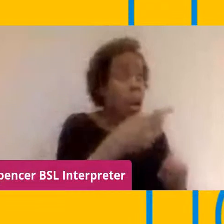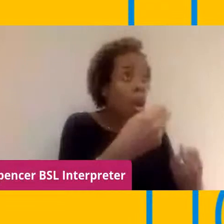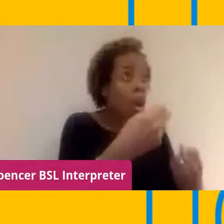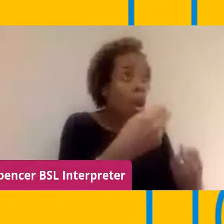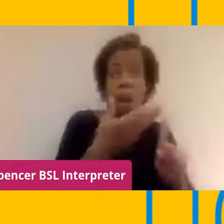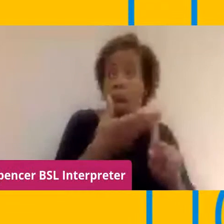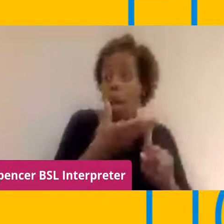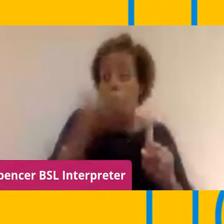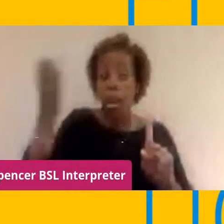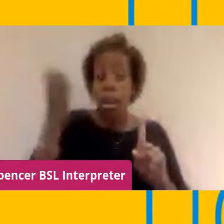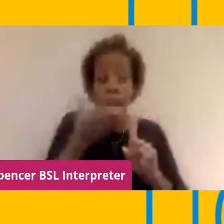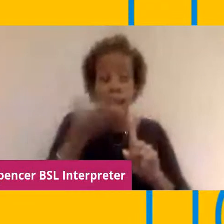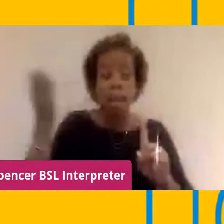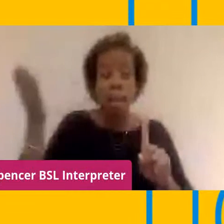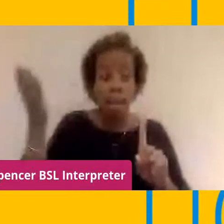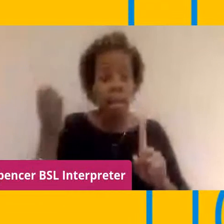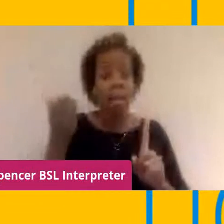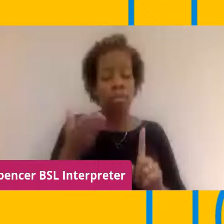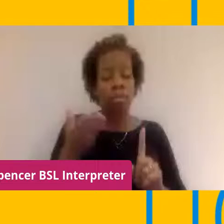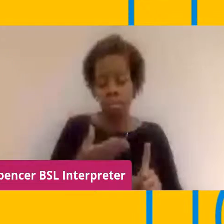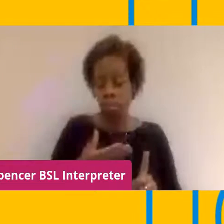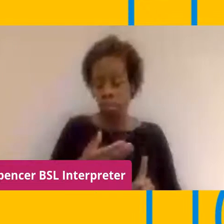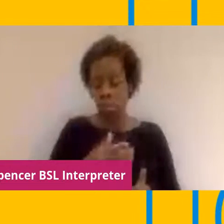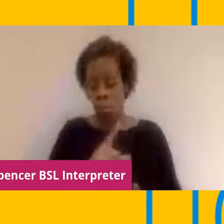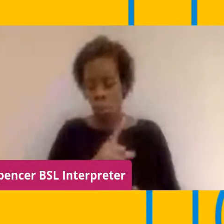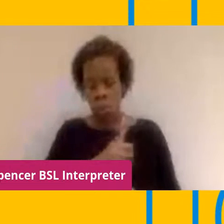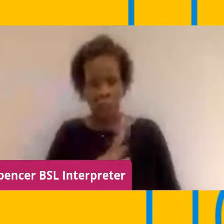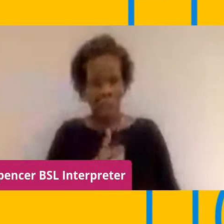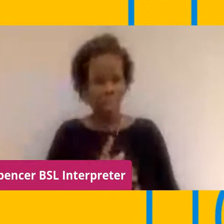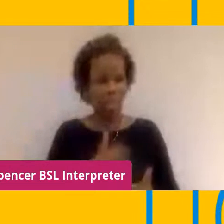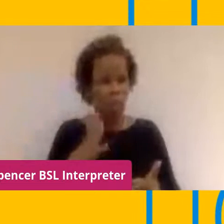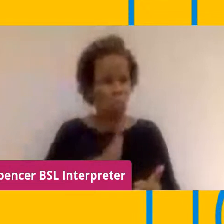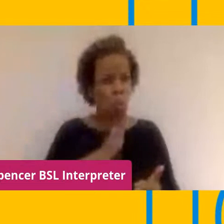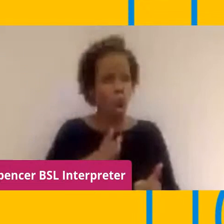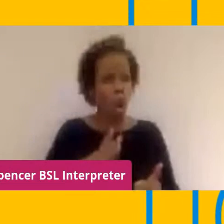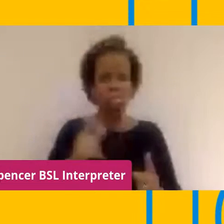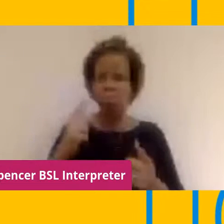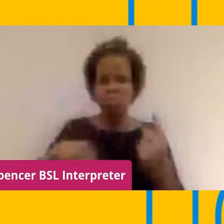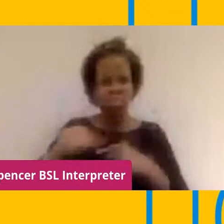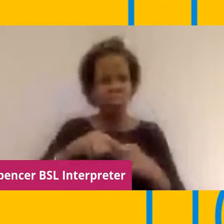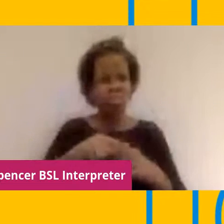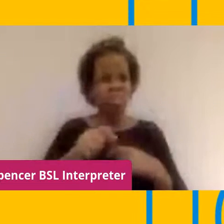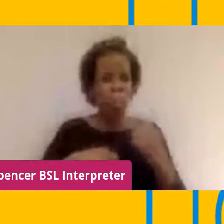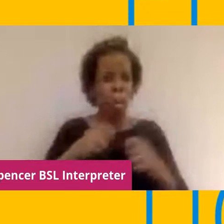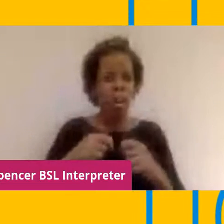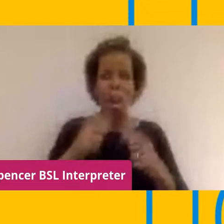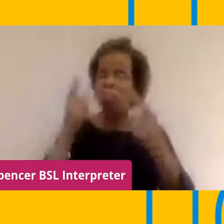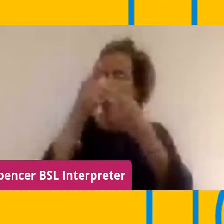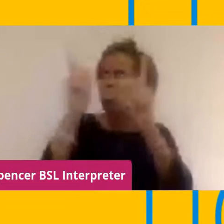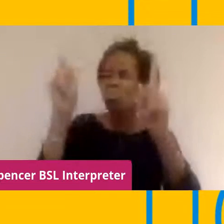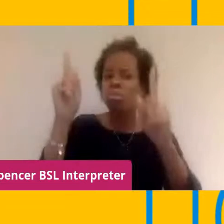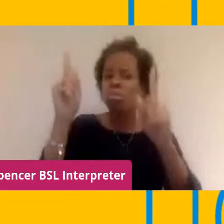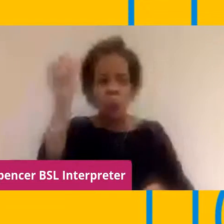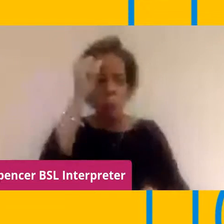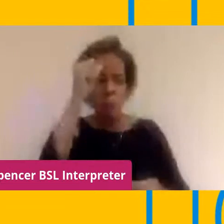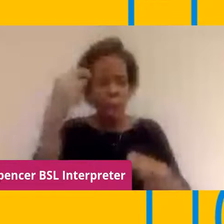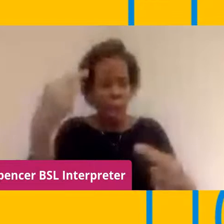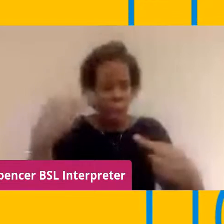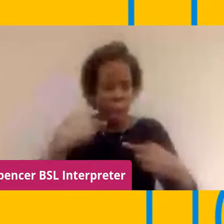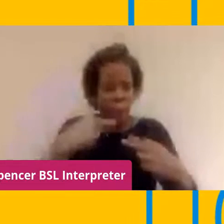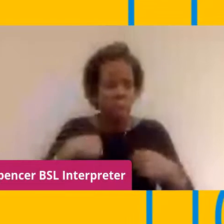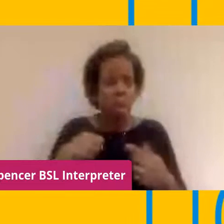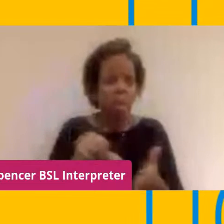about the escalation procedure, but making sure there's proper light being shone on what's happening in individual areas. Because usually, the experience is